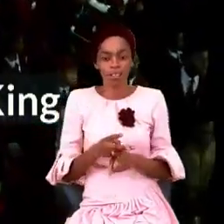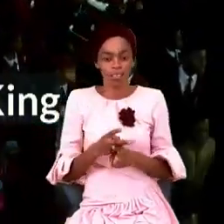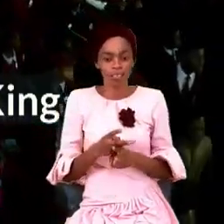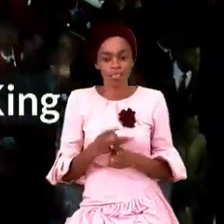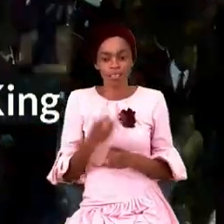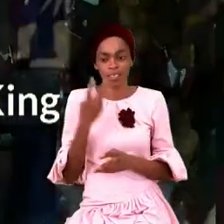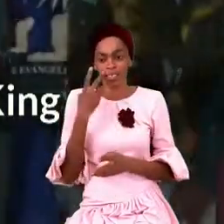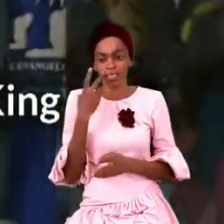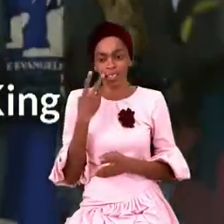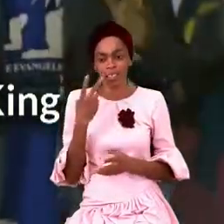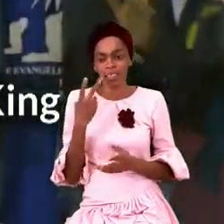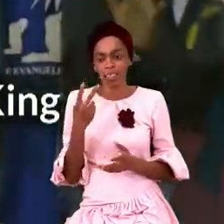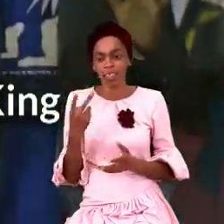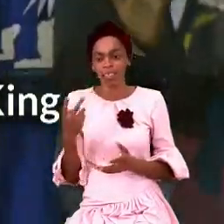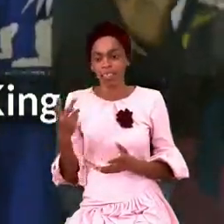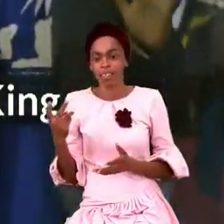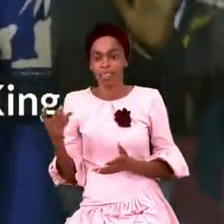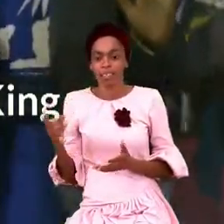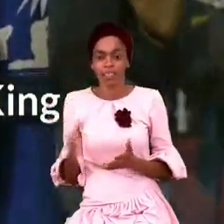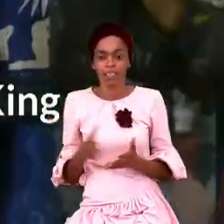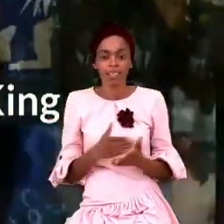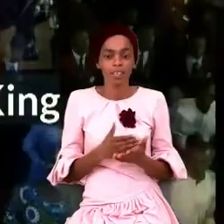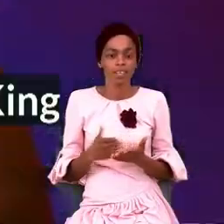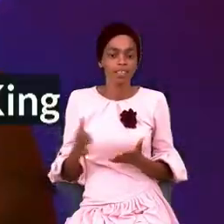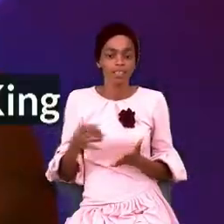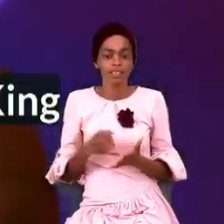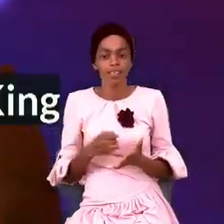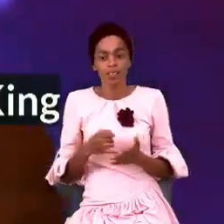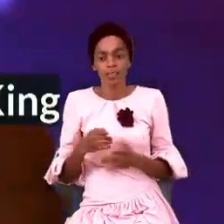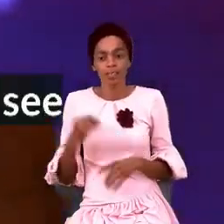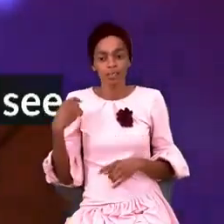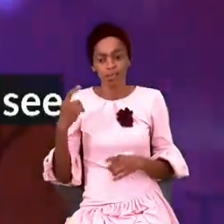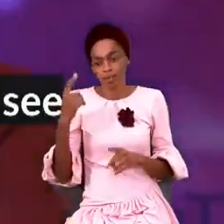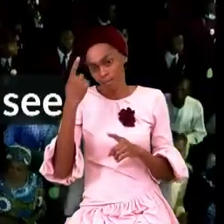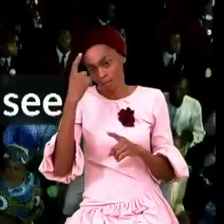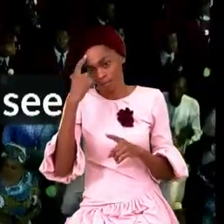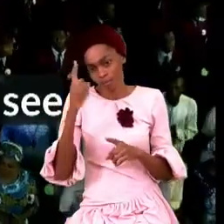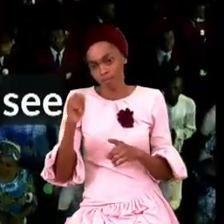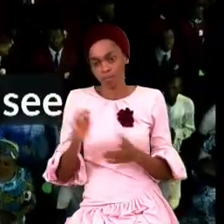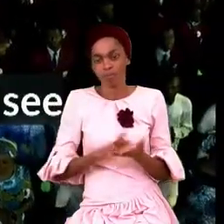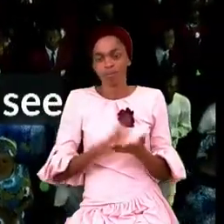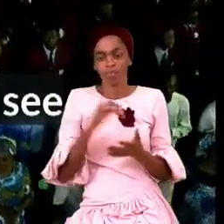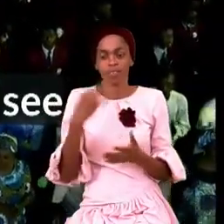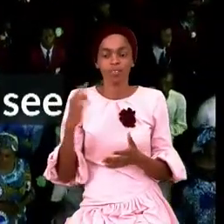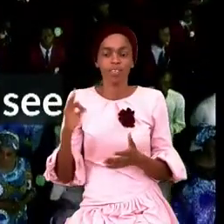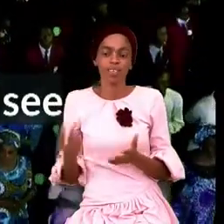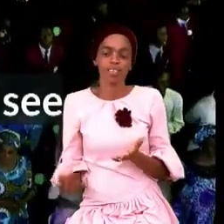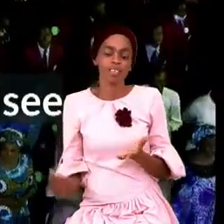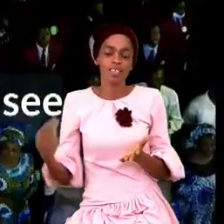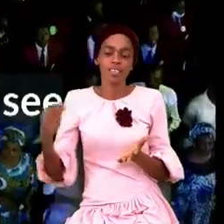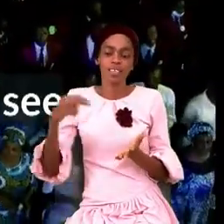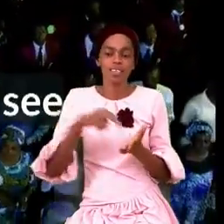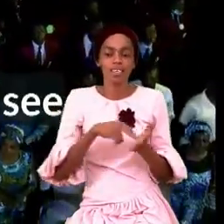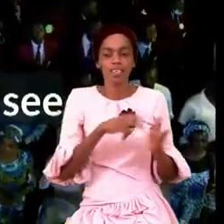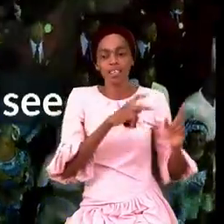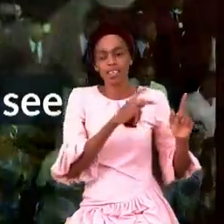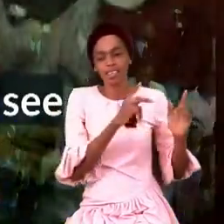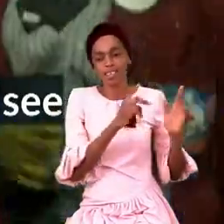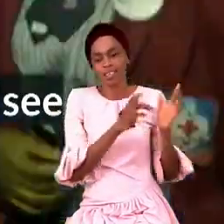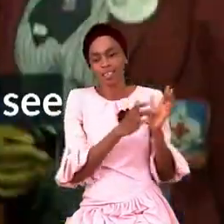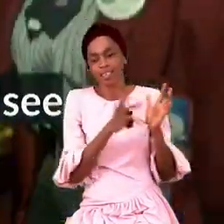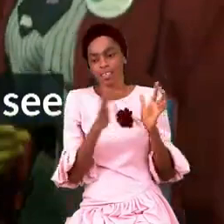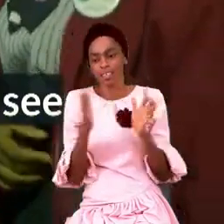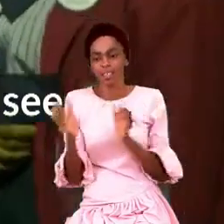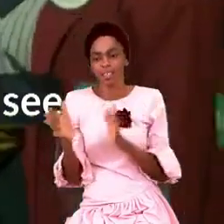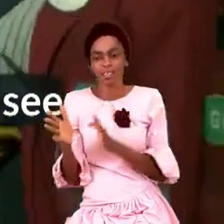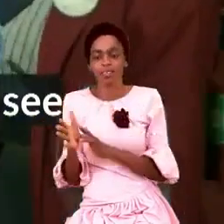of the risen King. Yeah, say, shine your light and let the whole